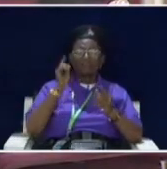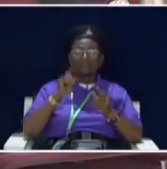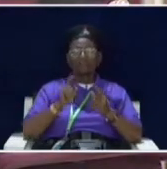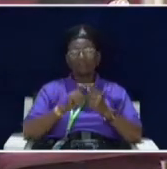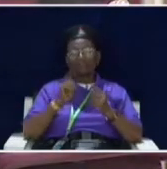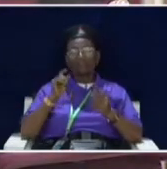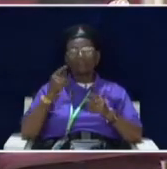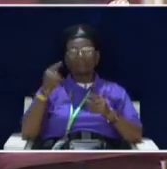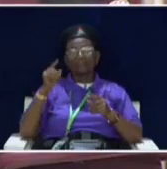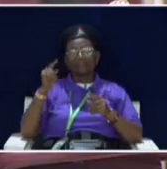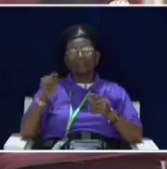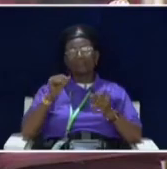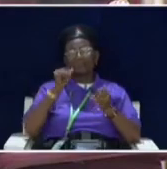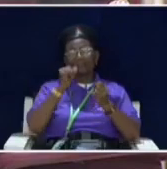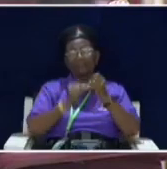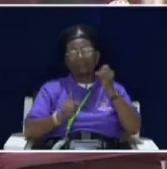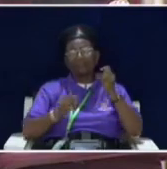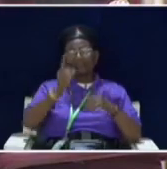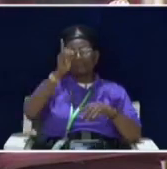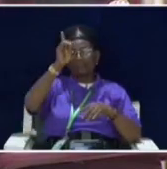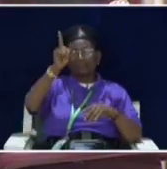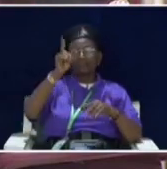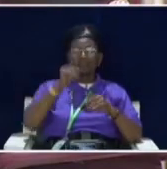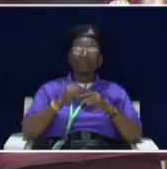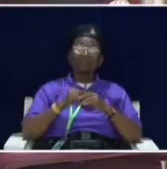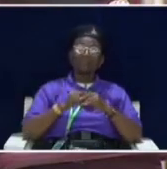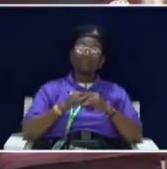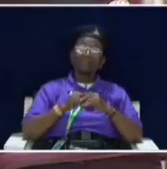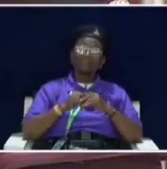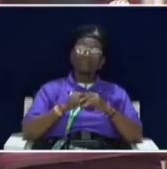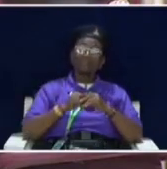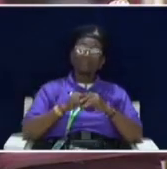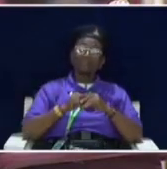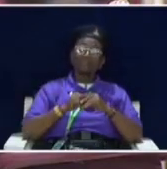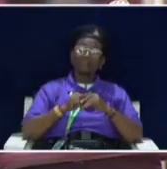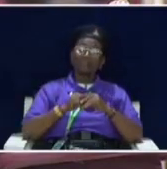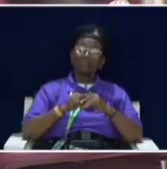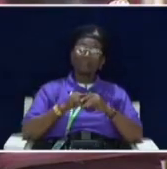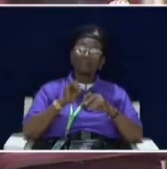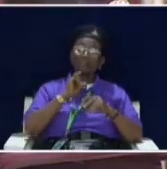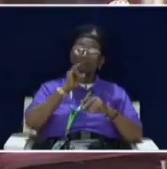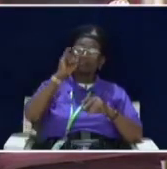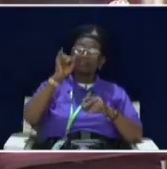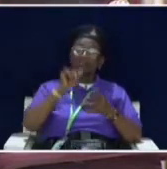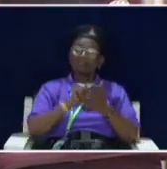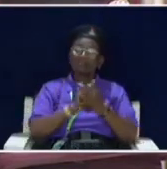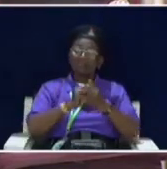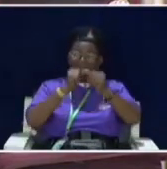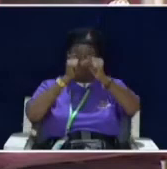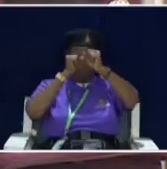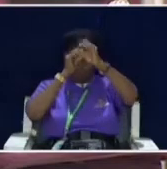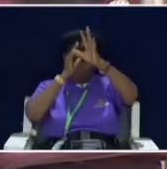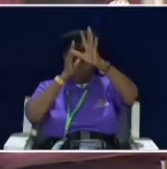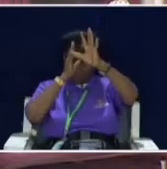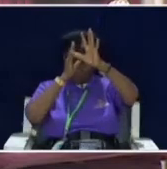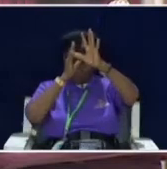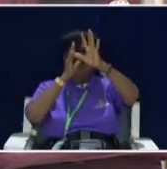Koko ebe adura yin fun ta koko so saju. Is our Father. Oni wipe baba.